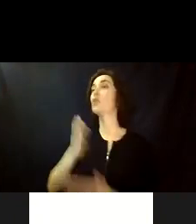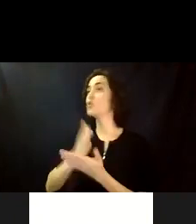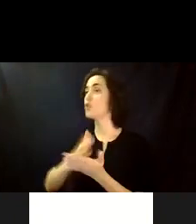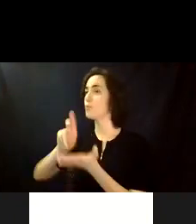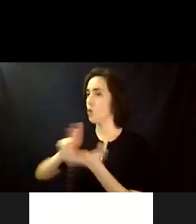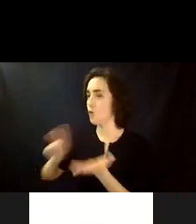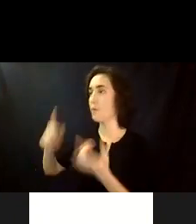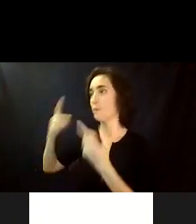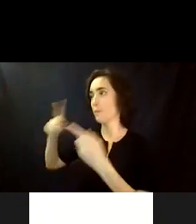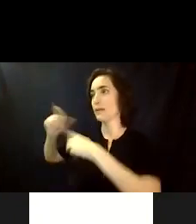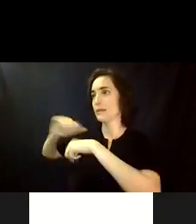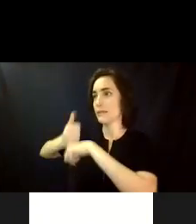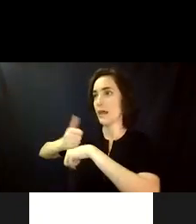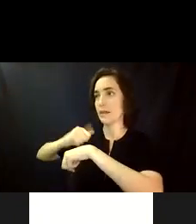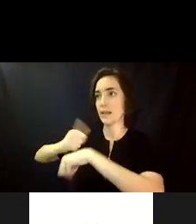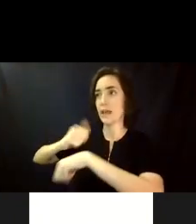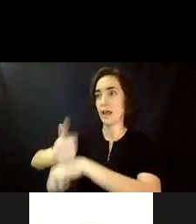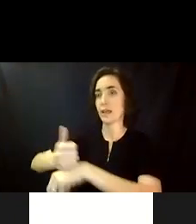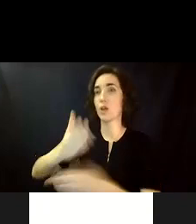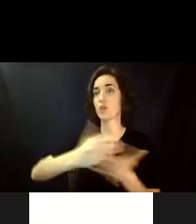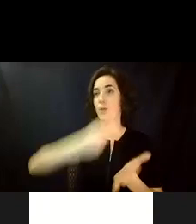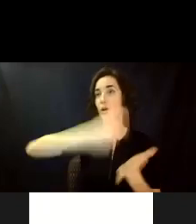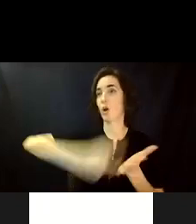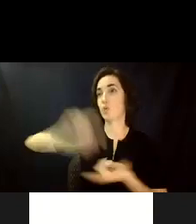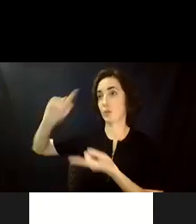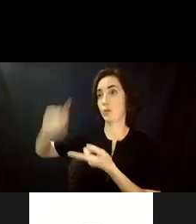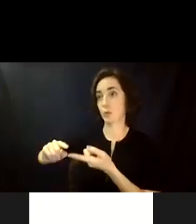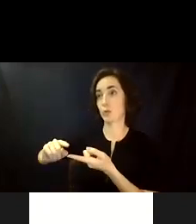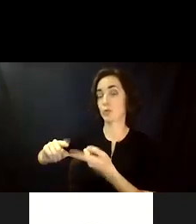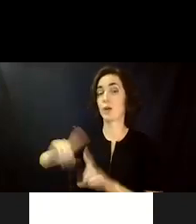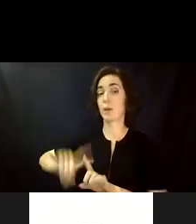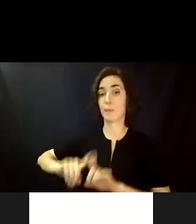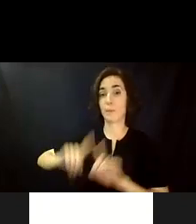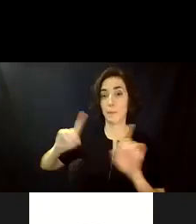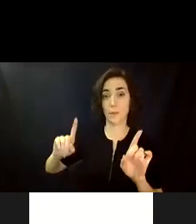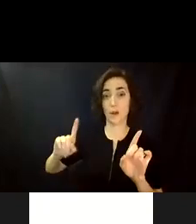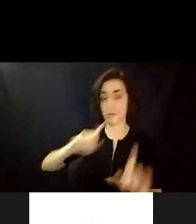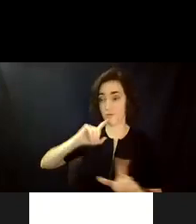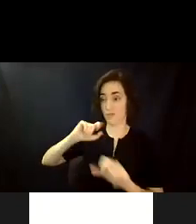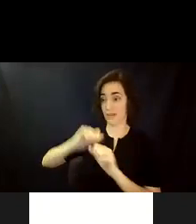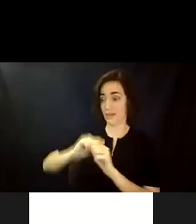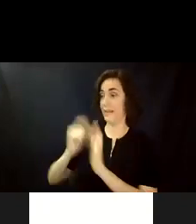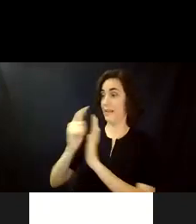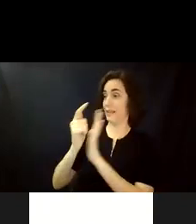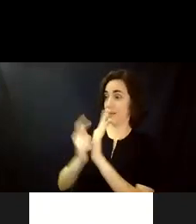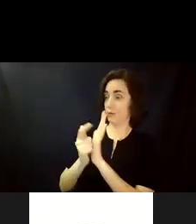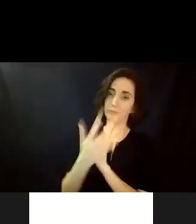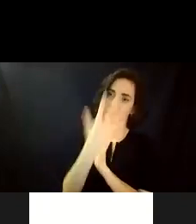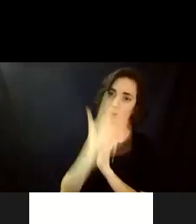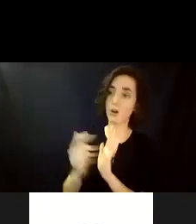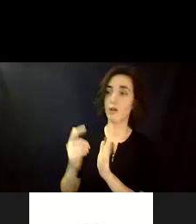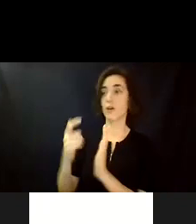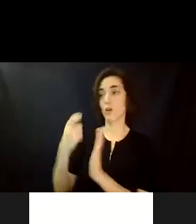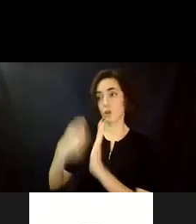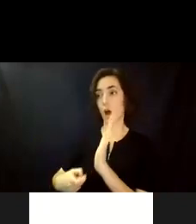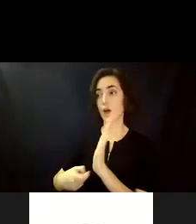place to alleviate some of those costs, but the actual legally, unfortunately, the costs cost actually does